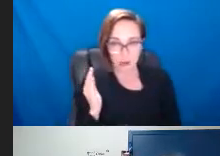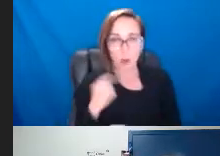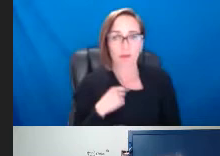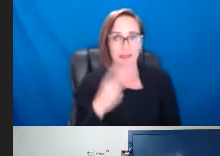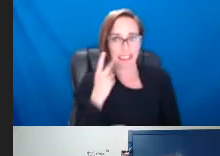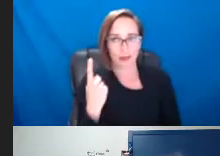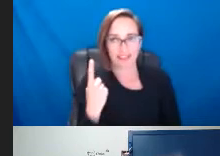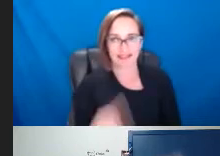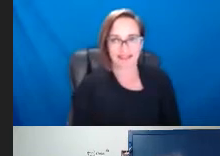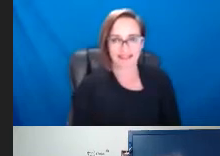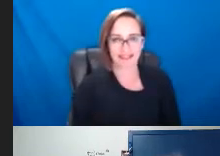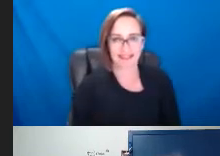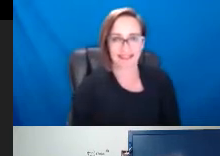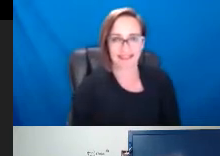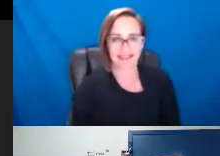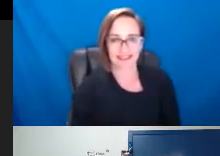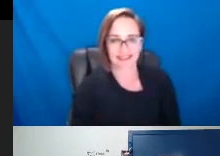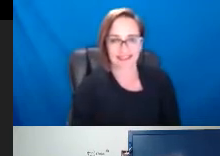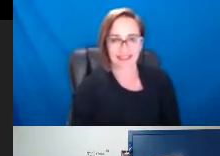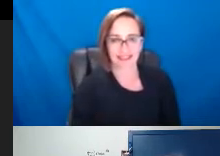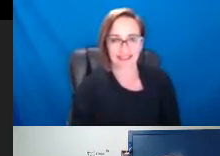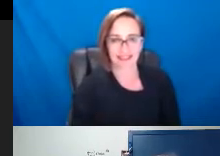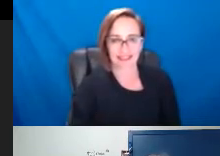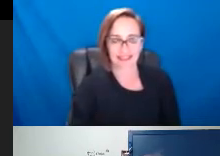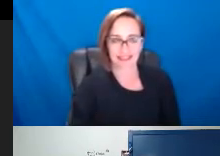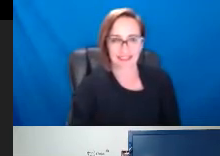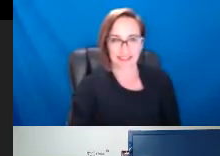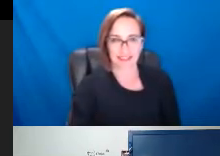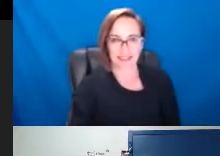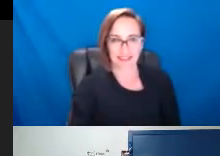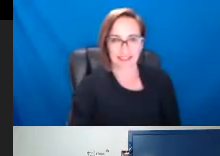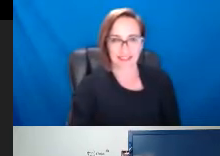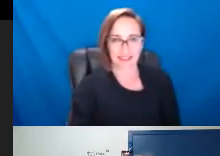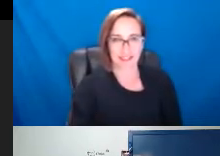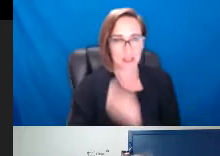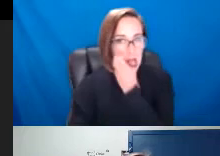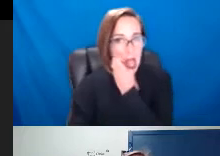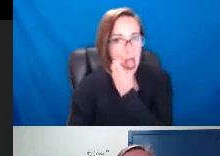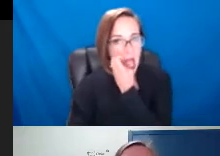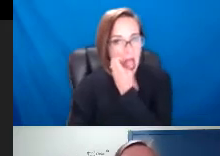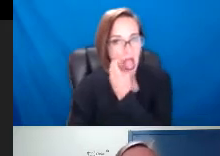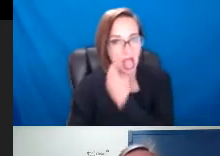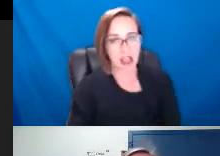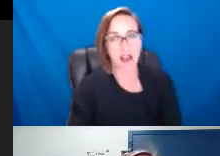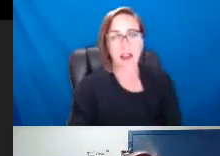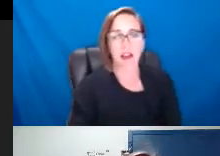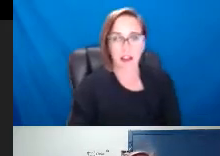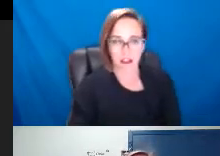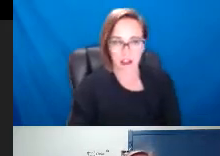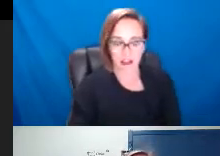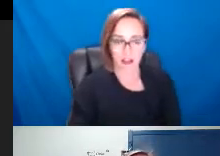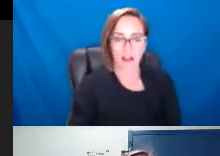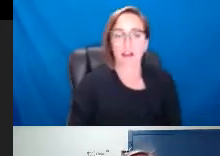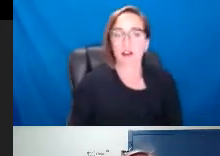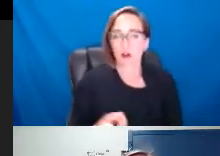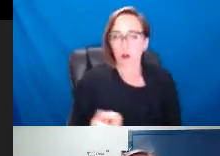one popping up here. Oh, all right, from one of our attendees, it says, how have